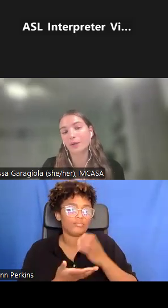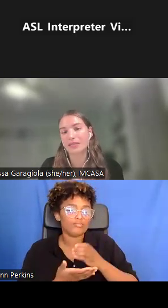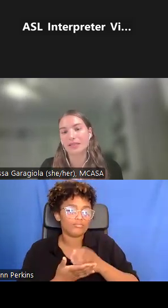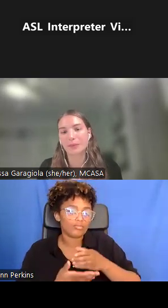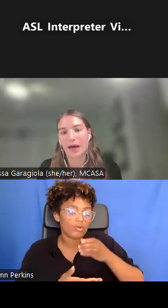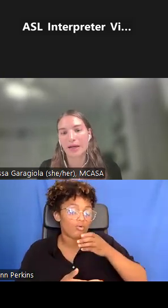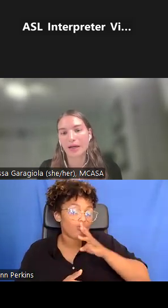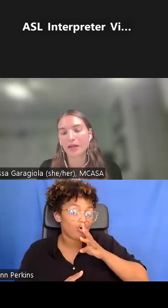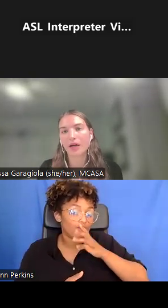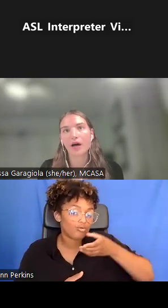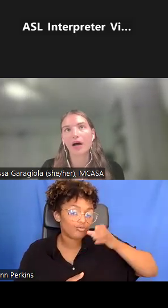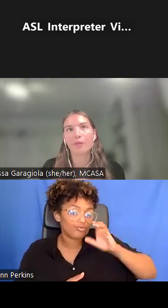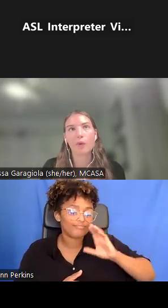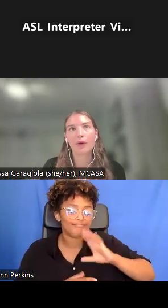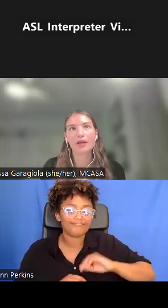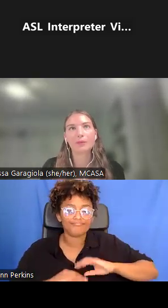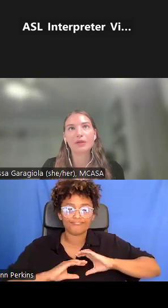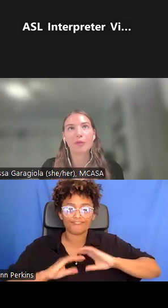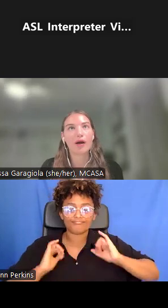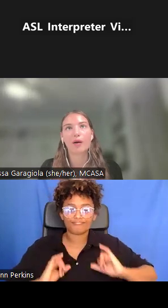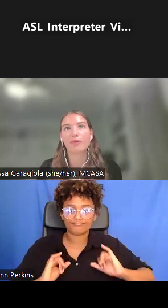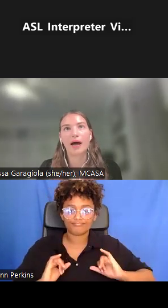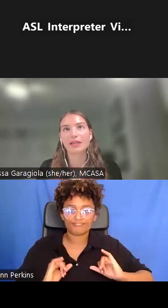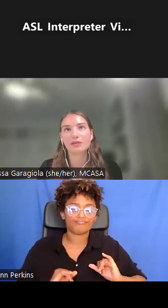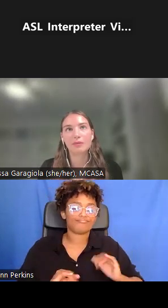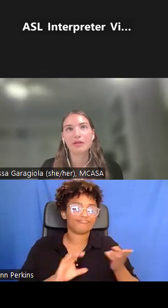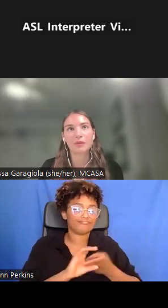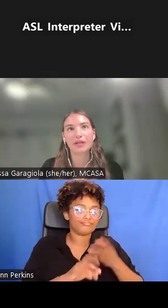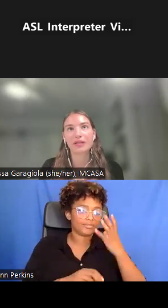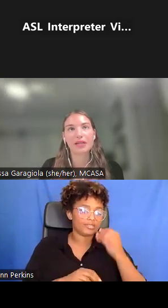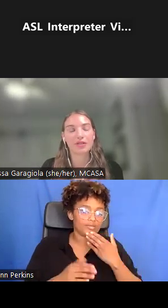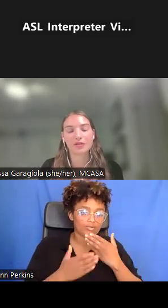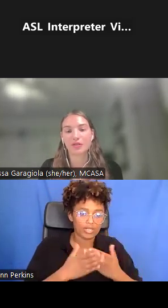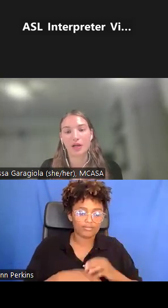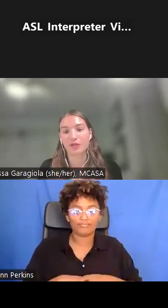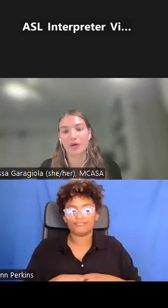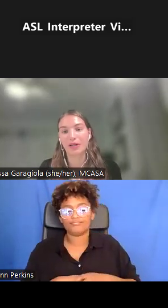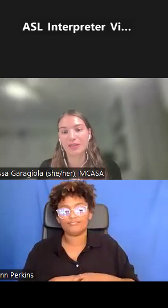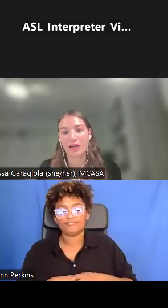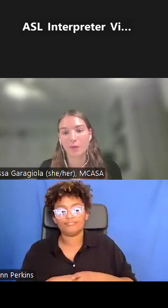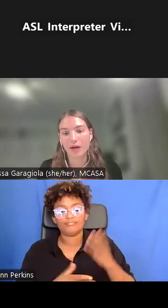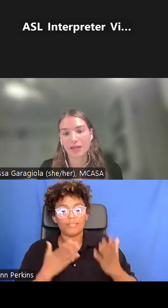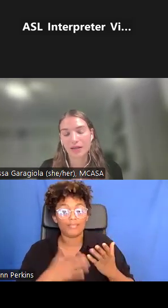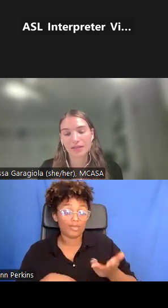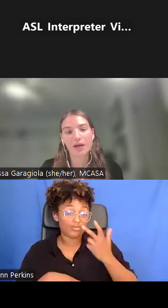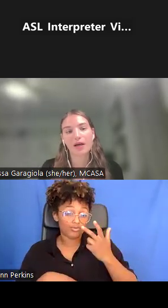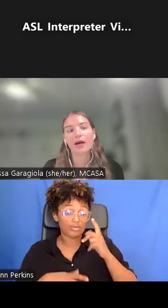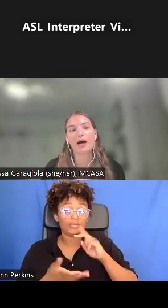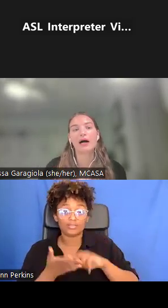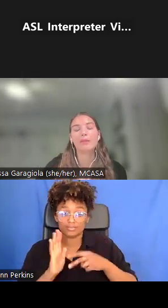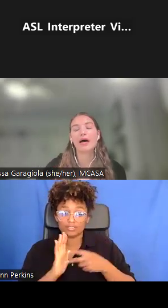getting adequate sleep at night. Or it could be more complex, maybe 3 intentional stretch breaks at your work